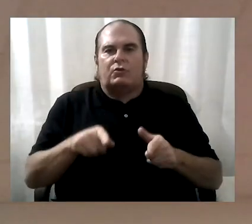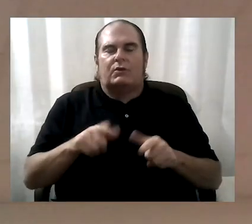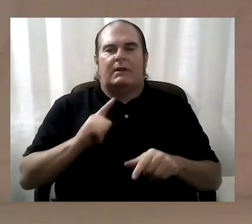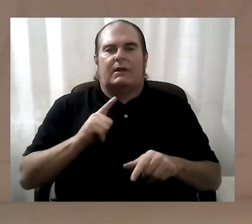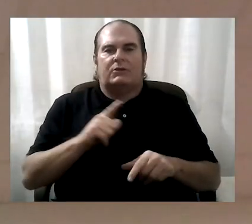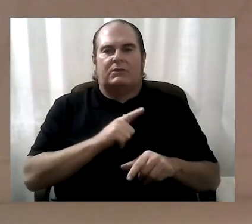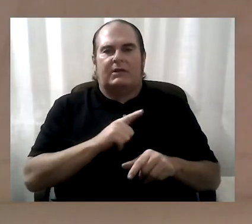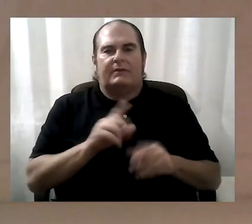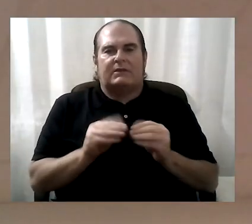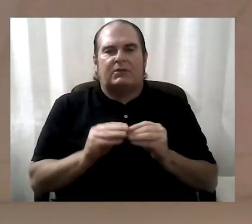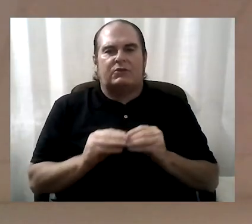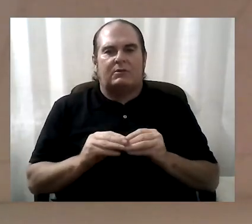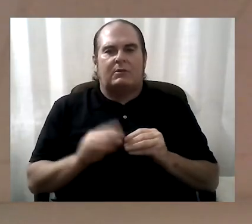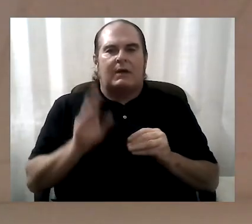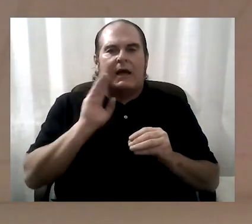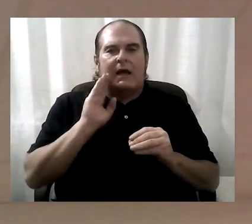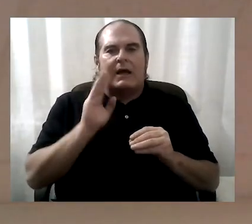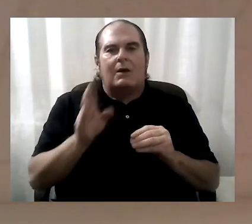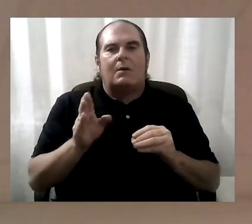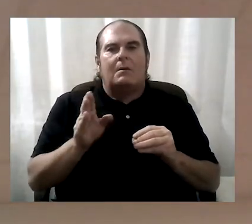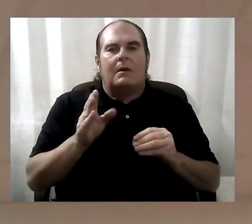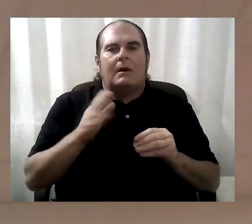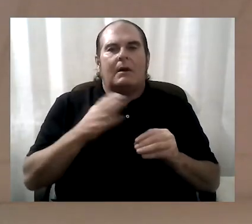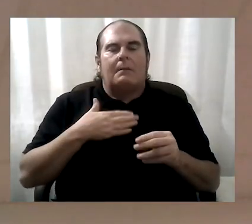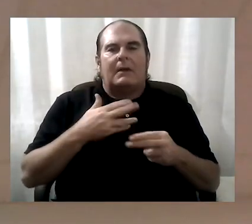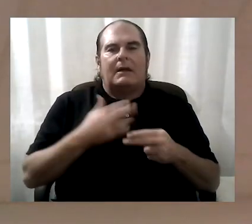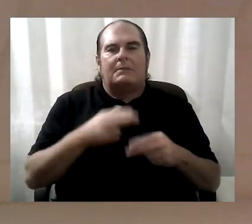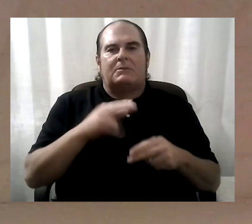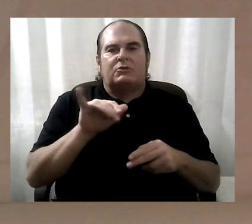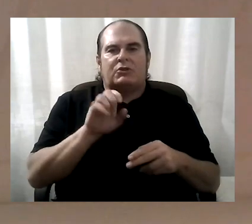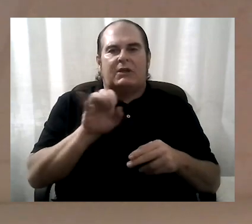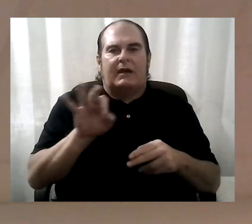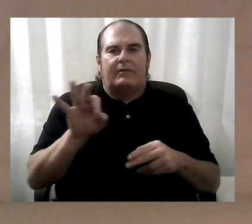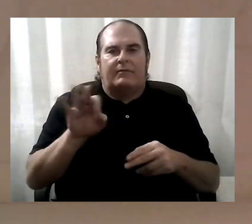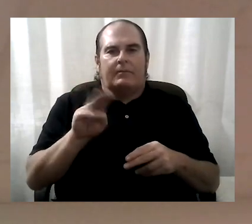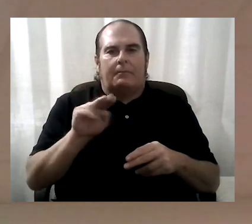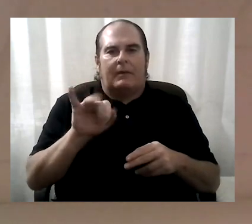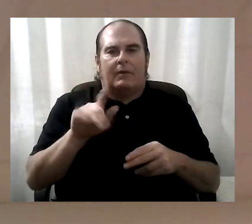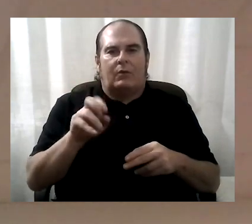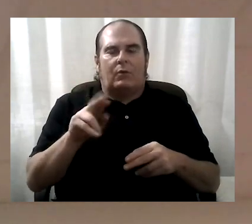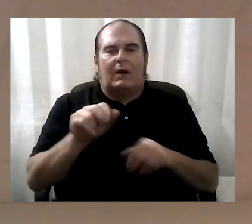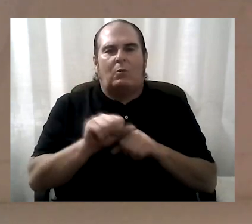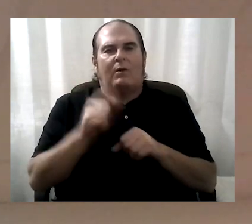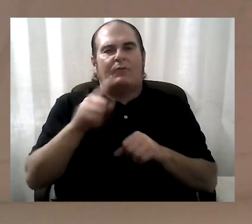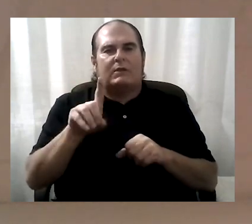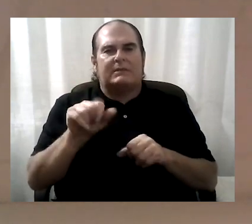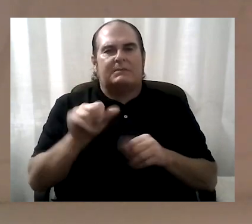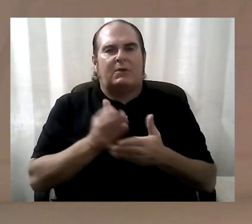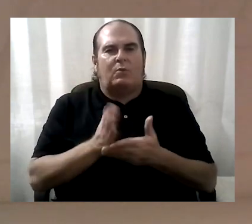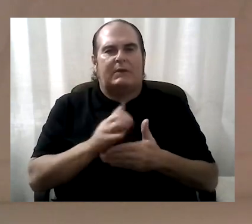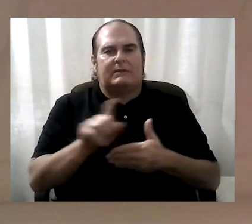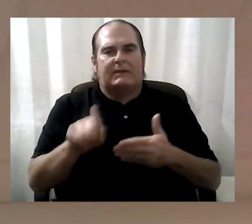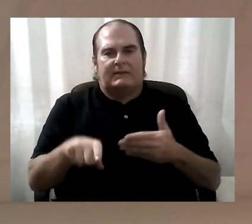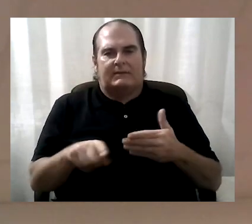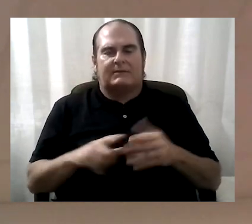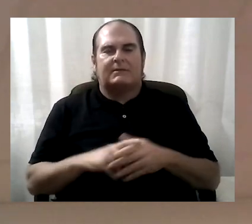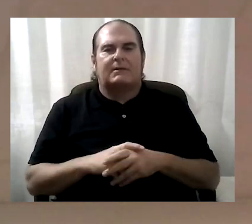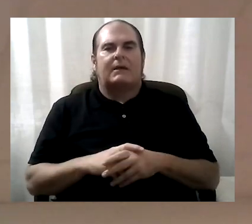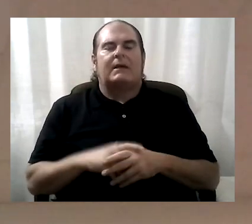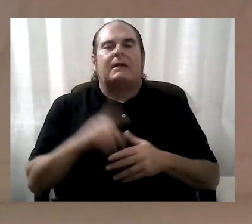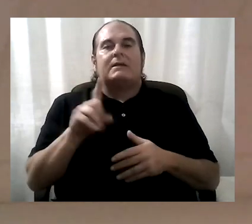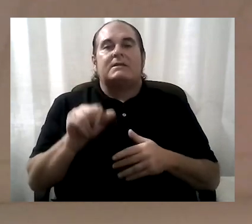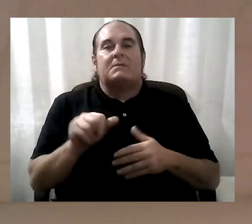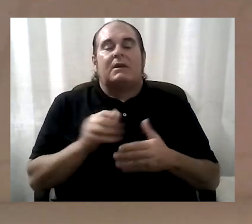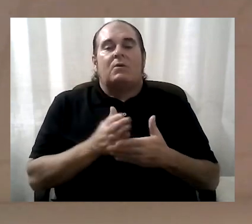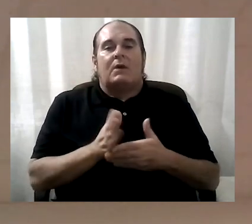Hello, I am Jeff Miller, and I do work for Disability Rights Texas. And Disability Rights Texas is really